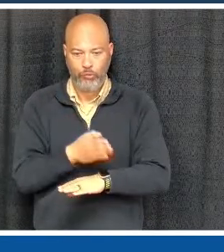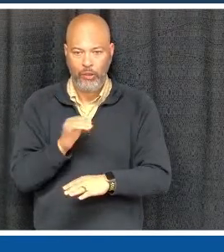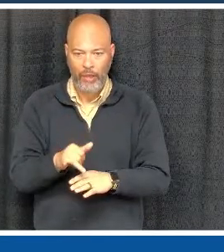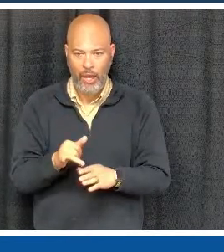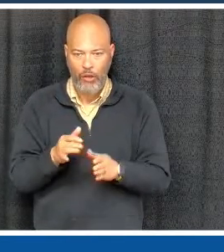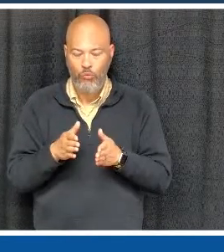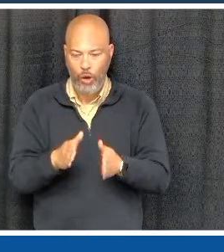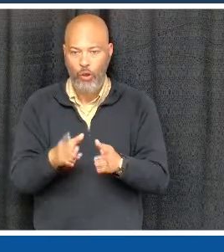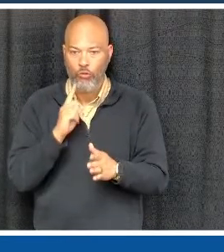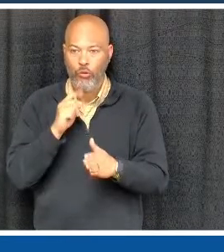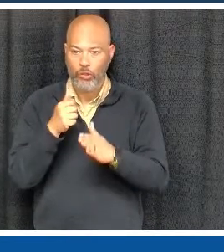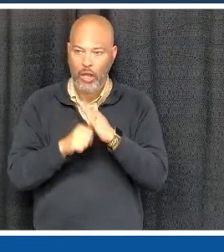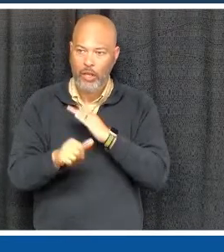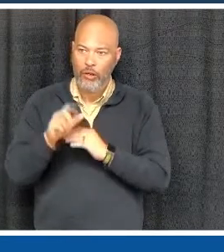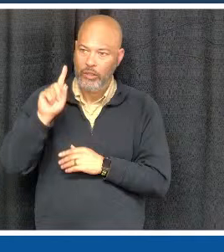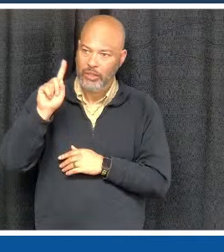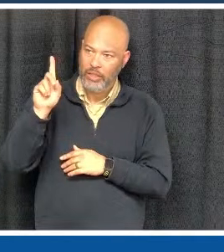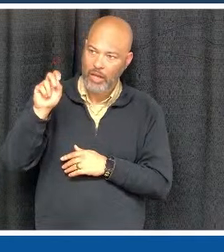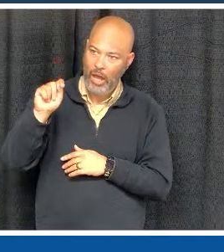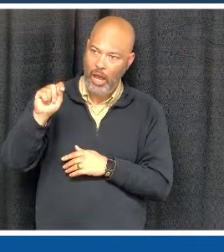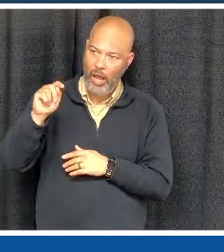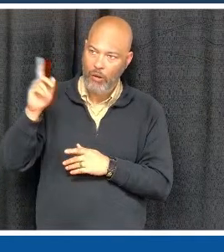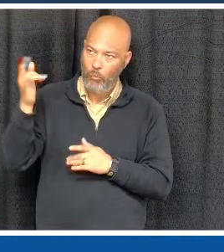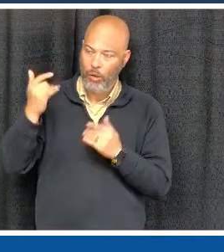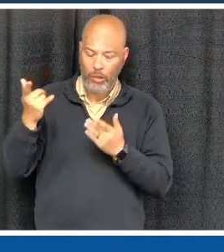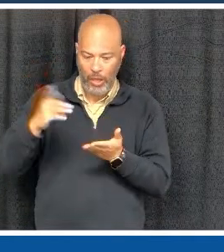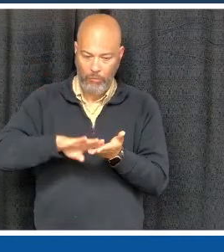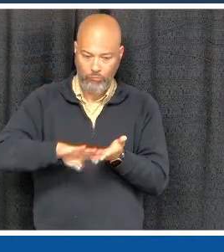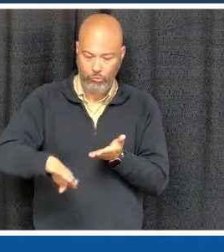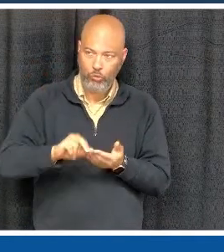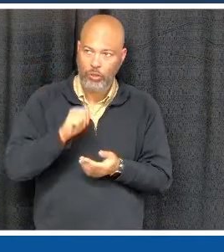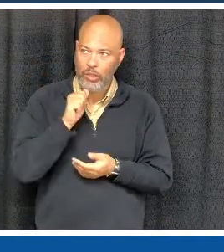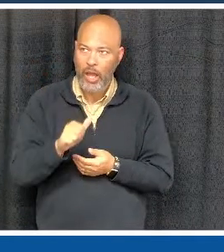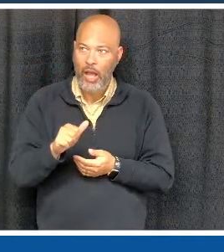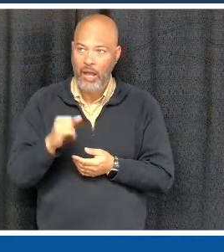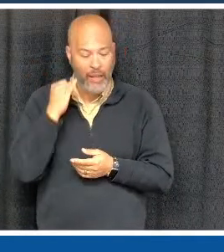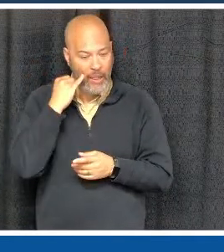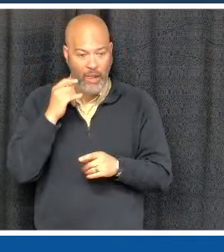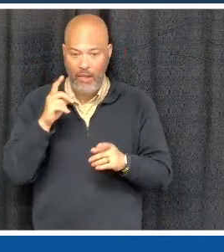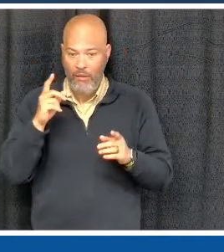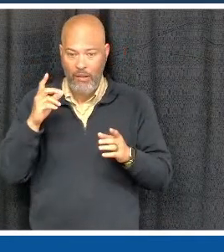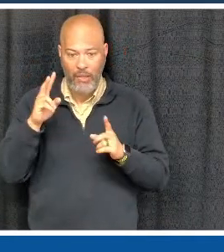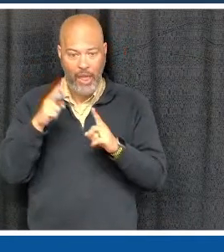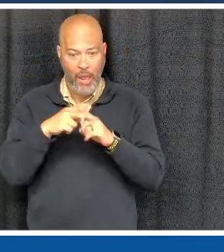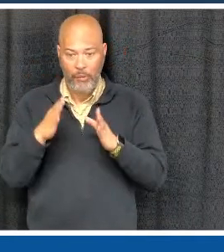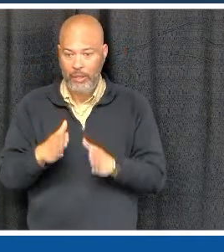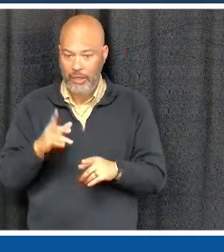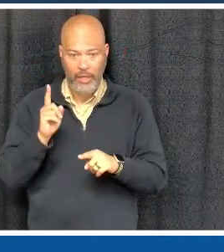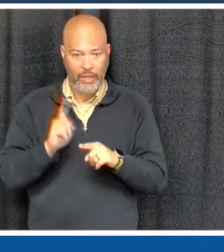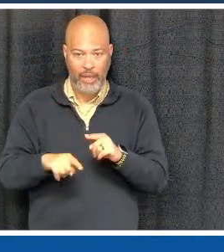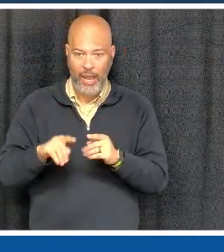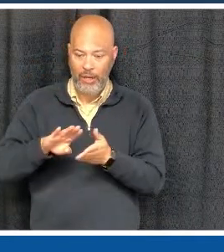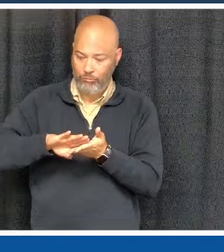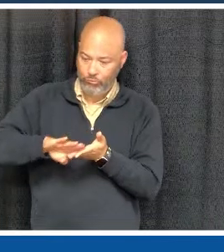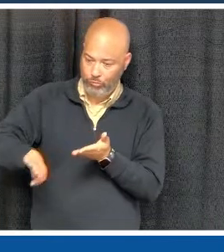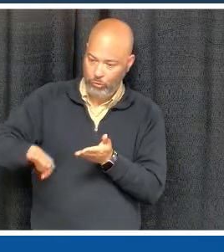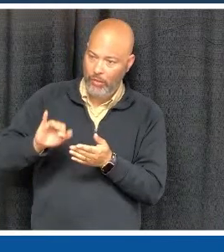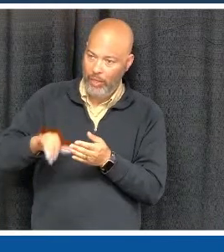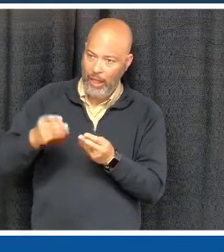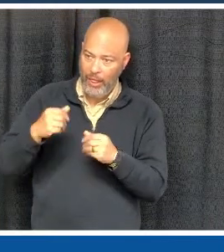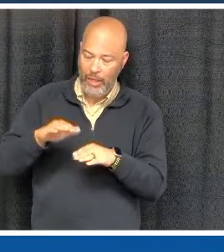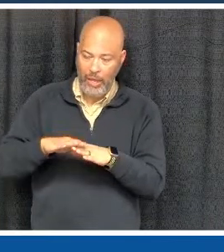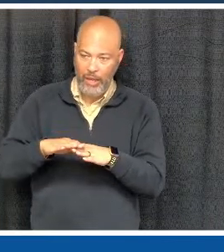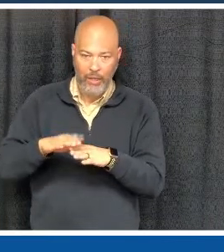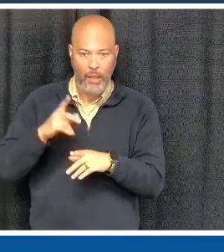So it's under TDOT's purview to dispose of that. If the applicant cannot agree with TDOT to acquire that piece of property, this